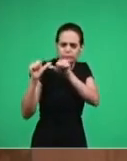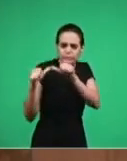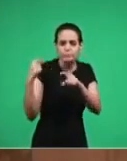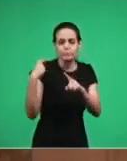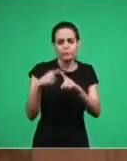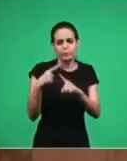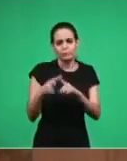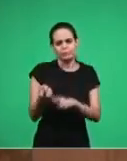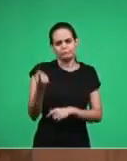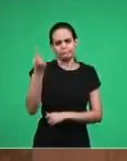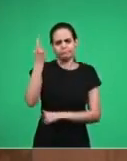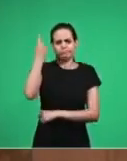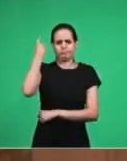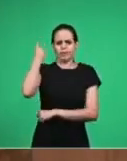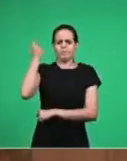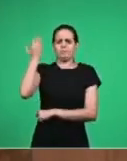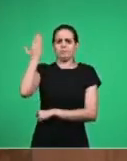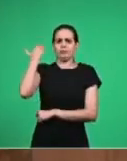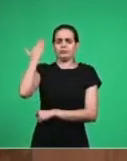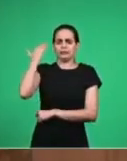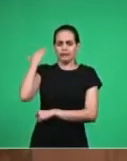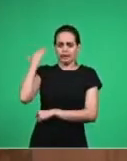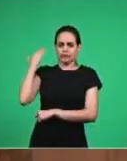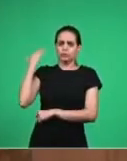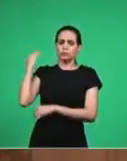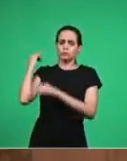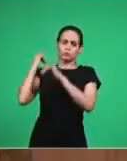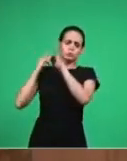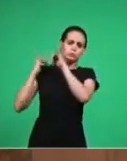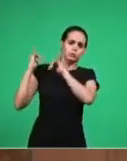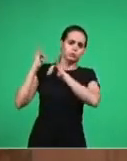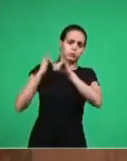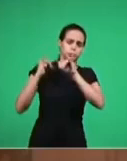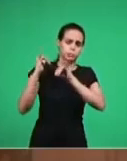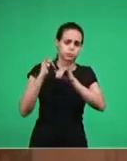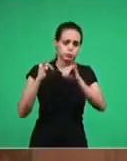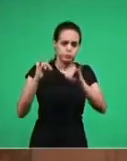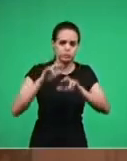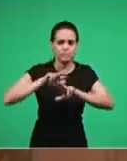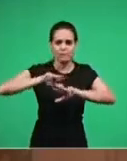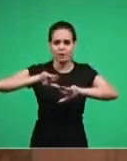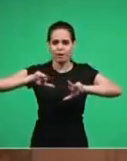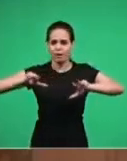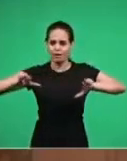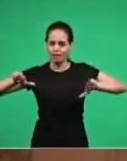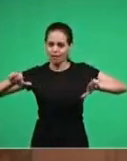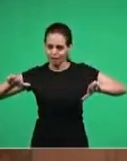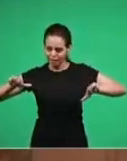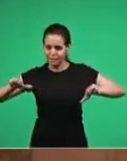had many battles. The past have given us lots of lessons that we can learn from.